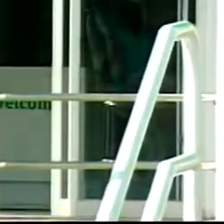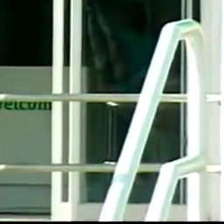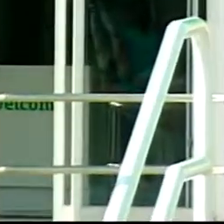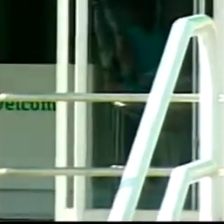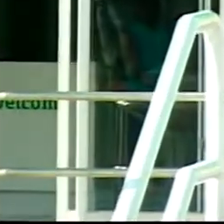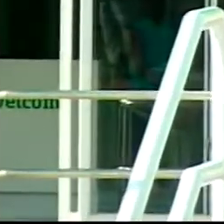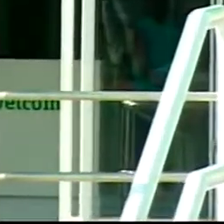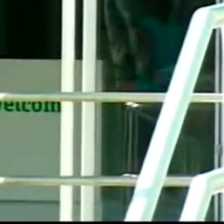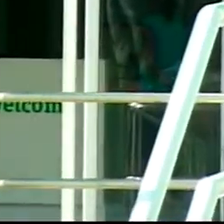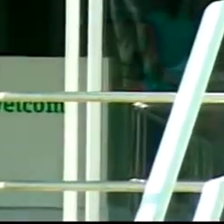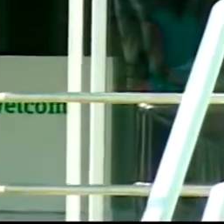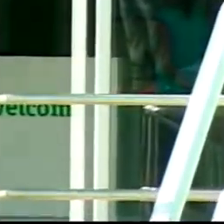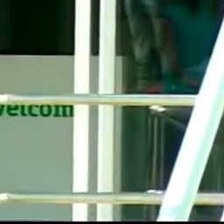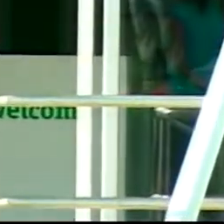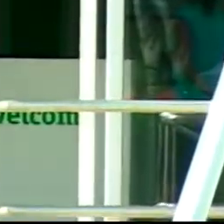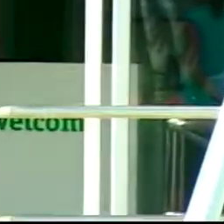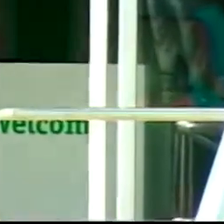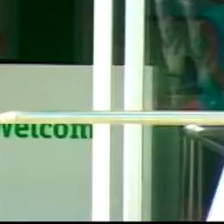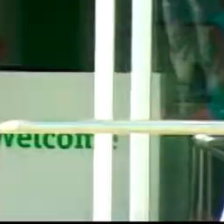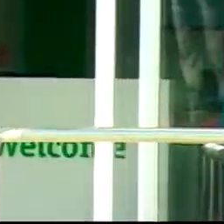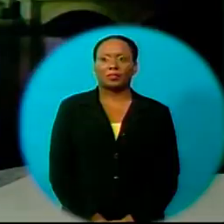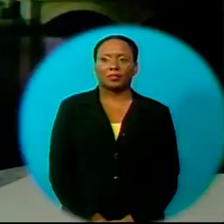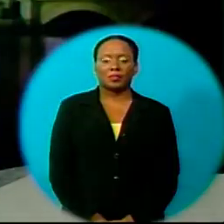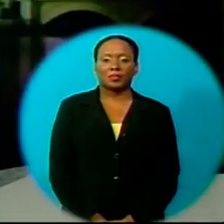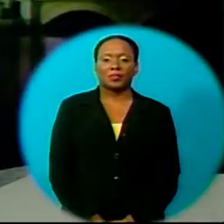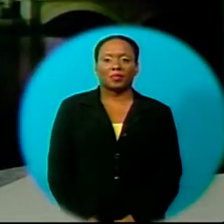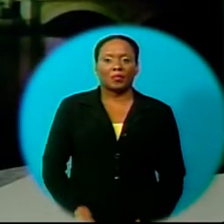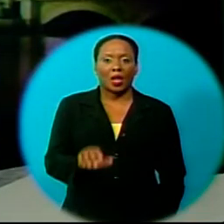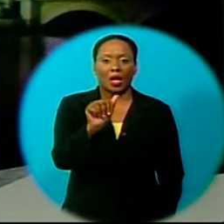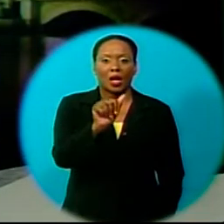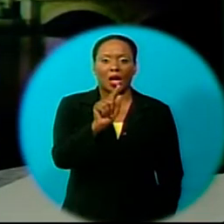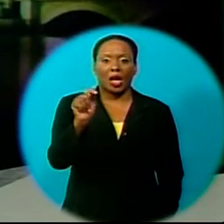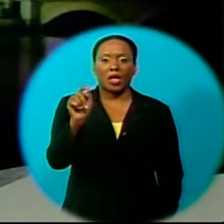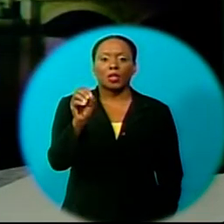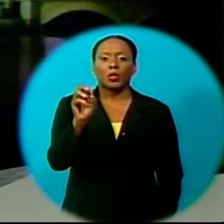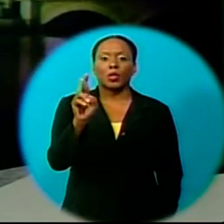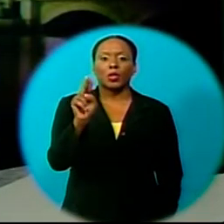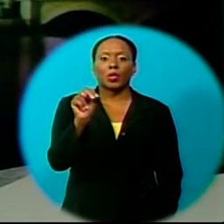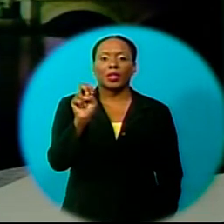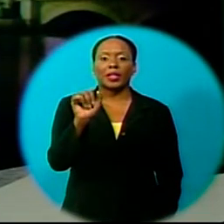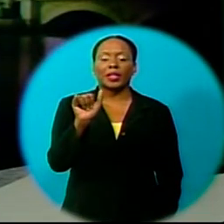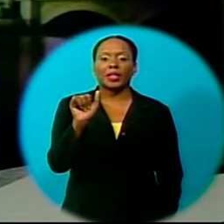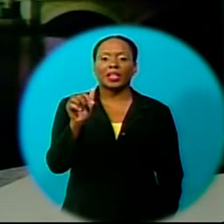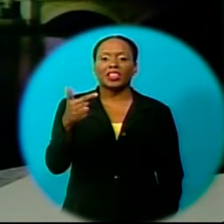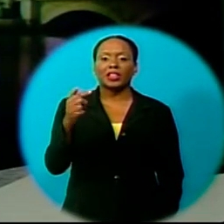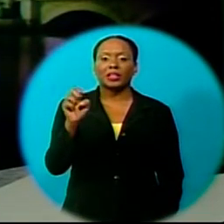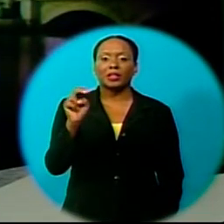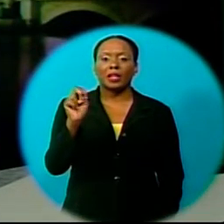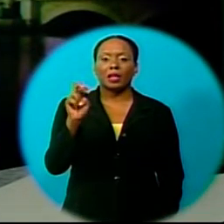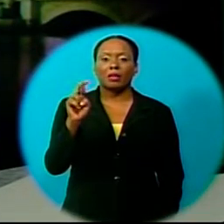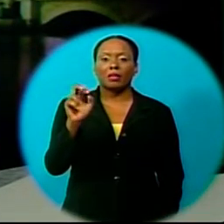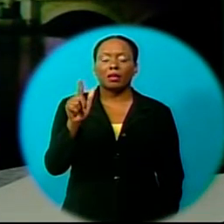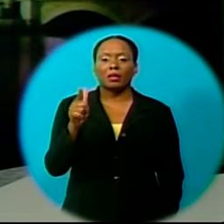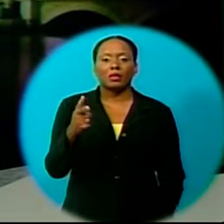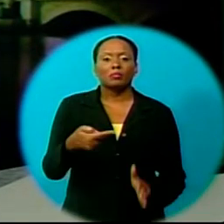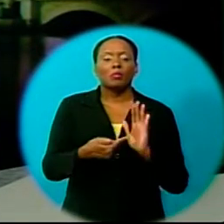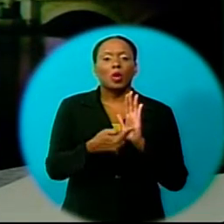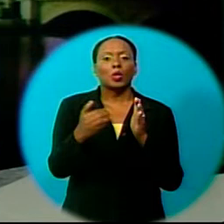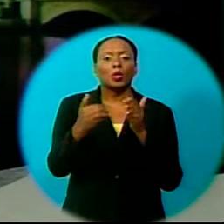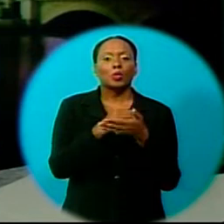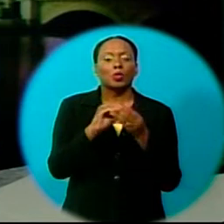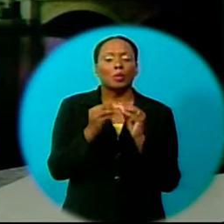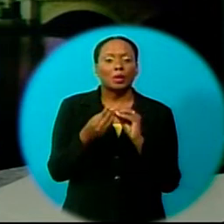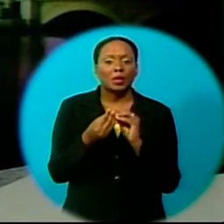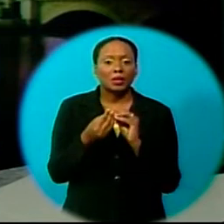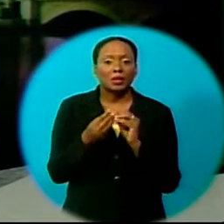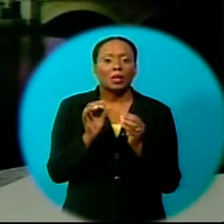future. Ryan Broom, CBC News. Attorney General Adriel Brathwaite has revealed new figures that show Barbados